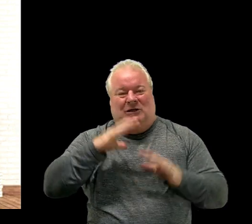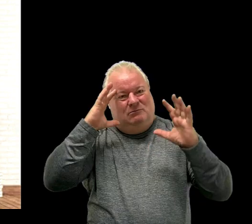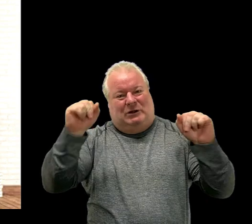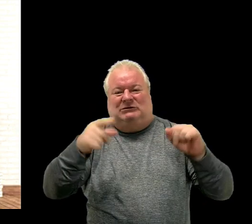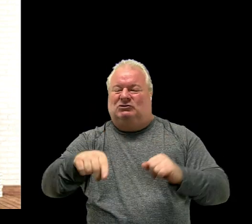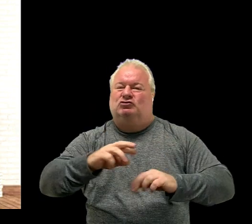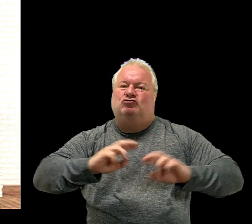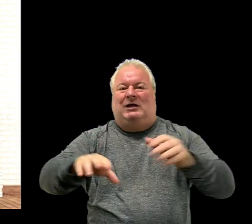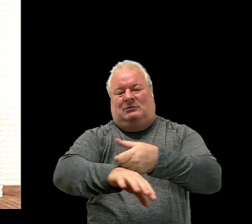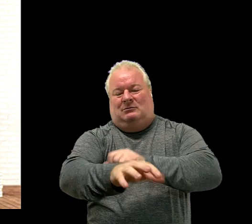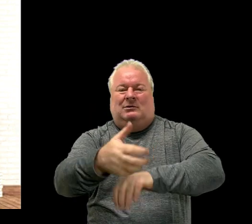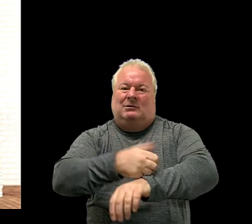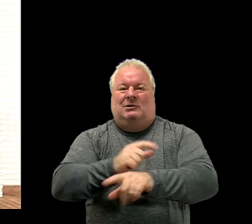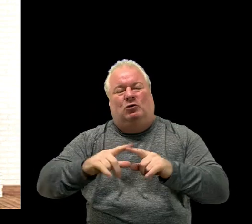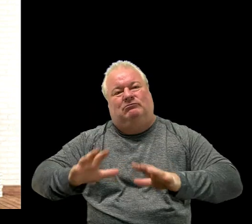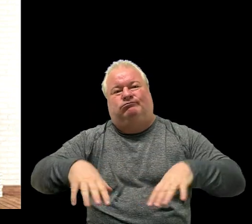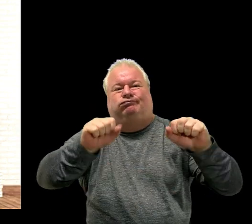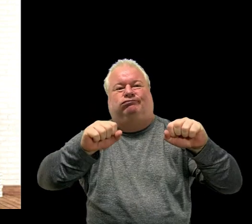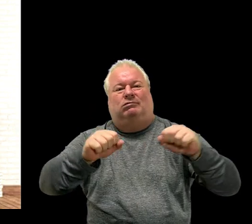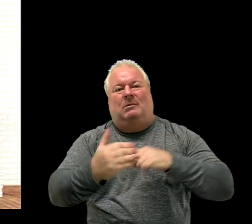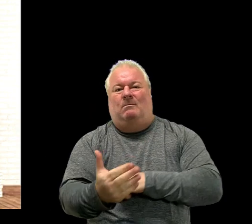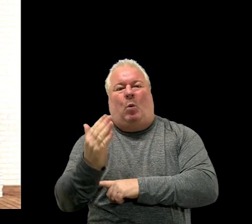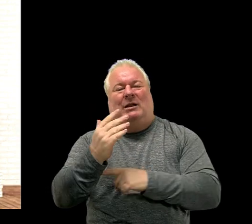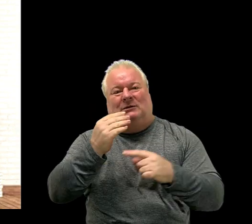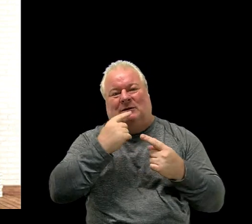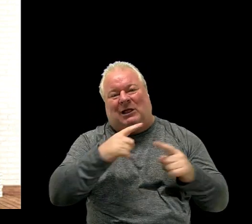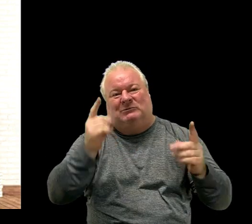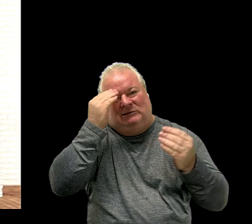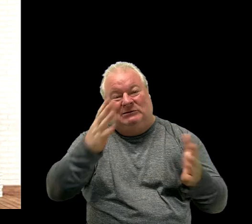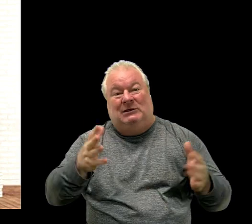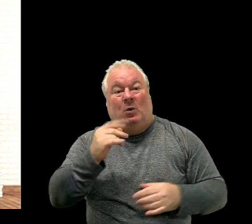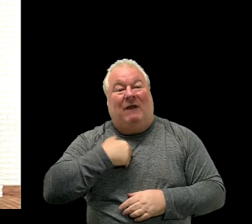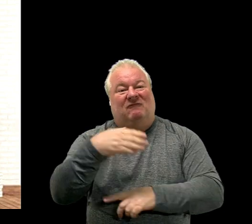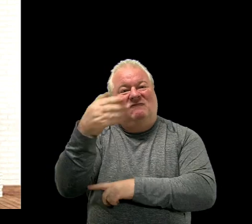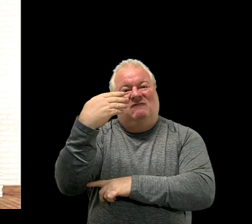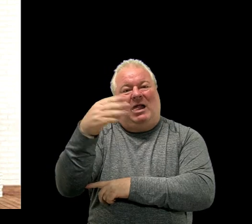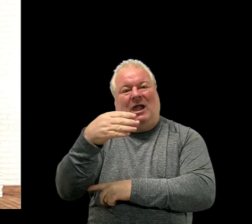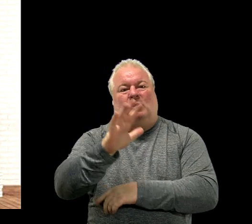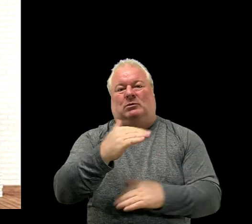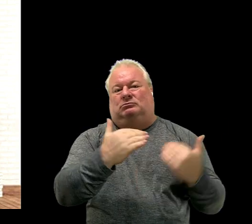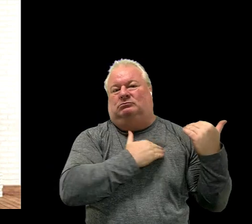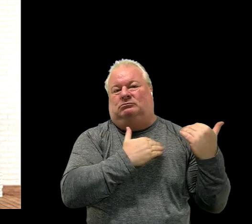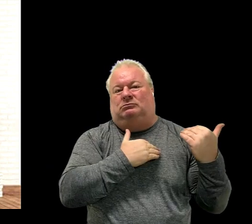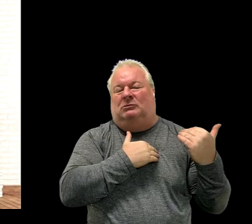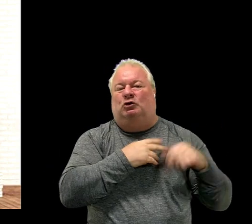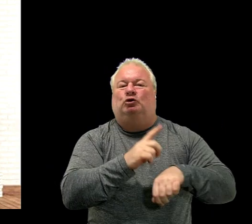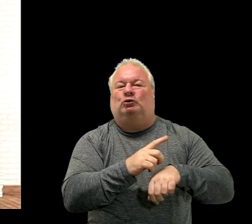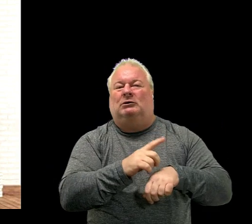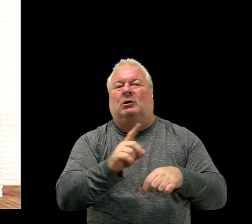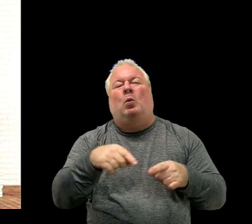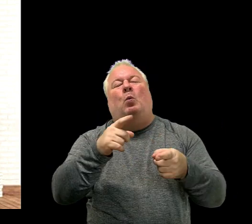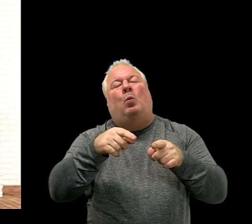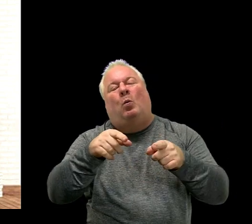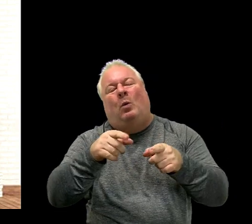is ready to take over. And you will have flag duty once we return to the school